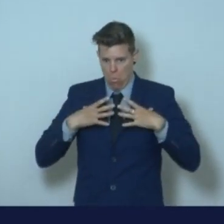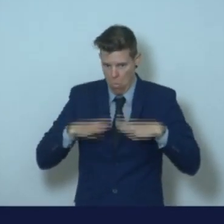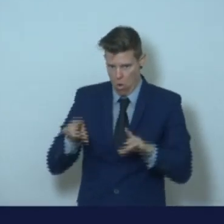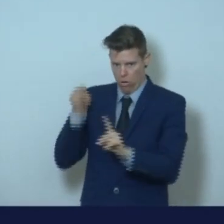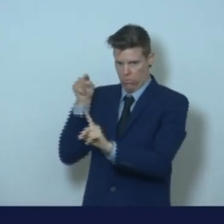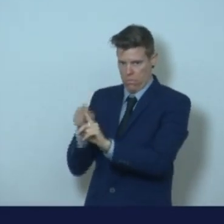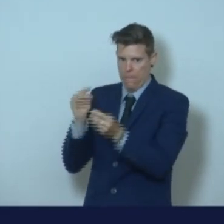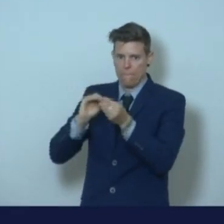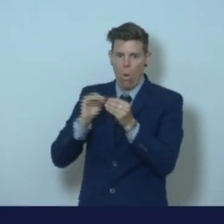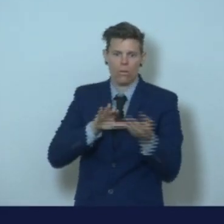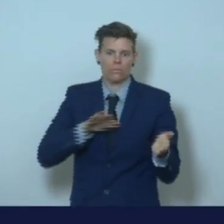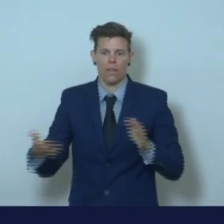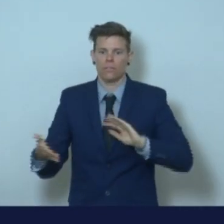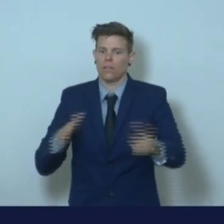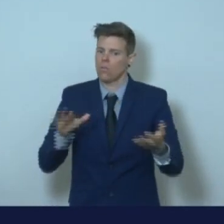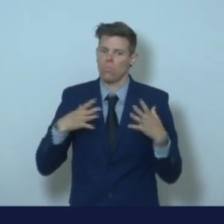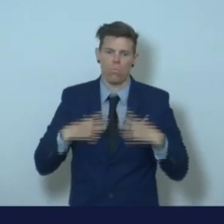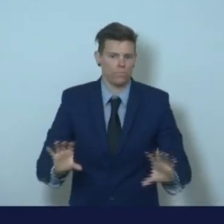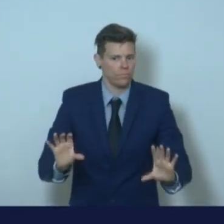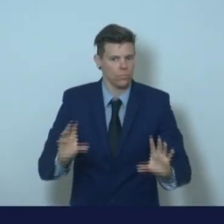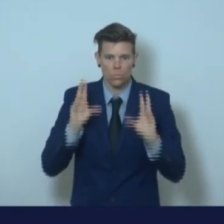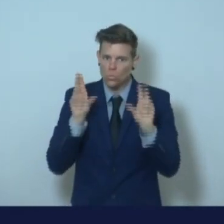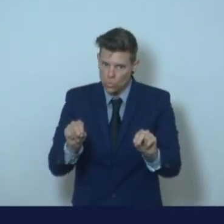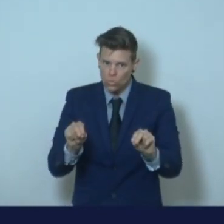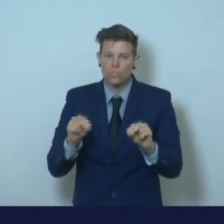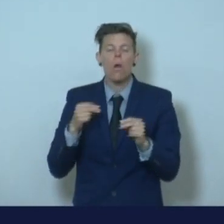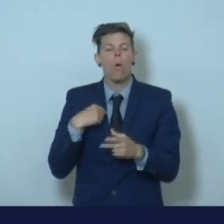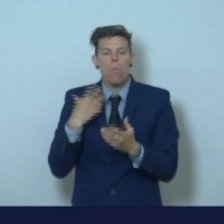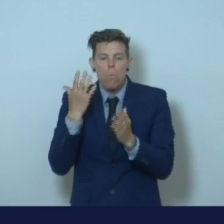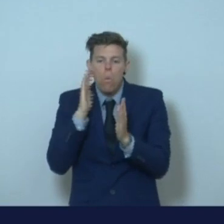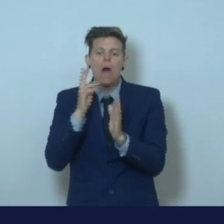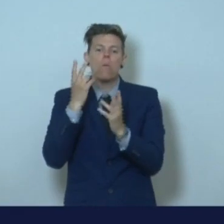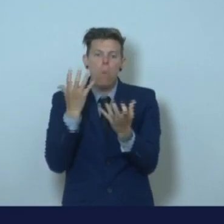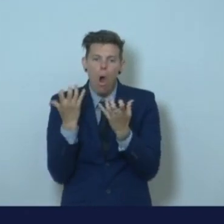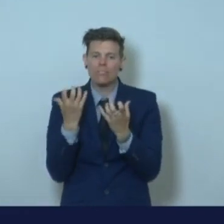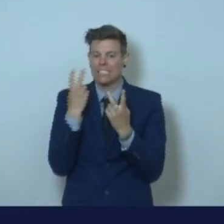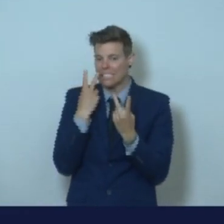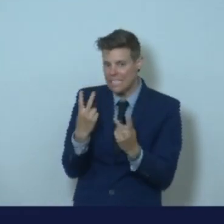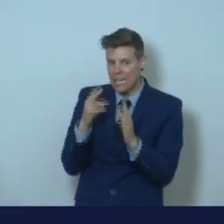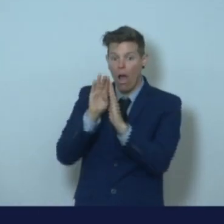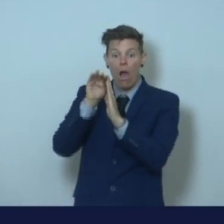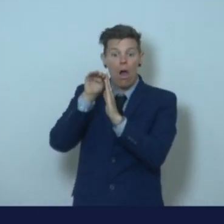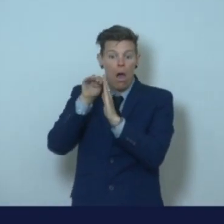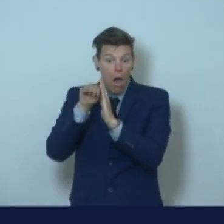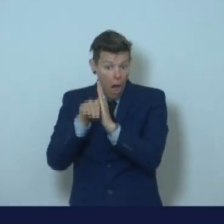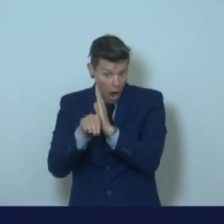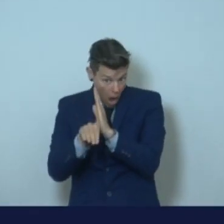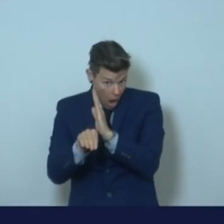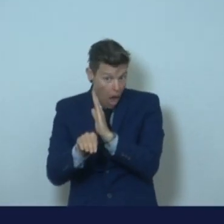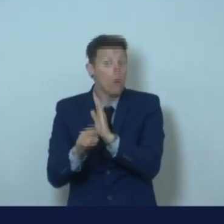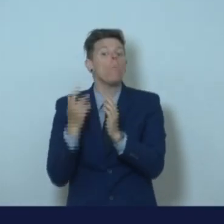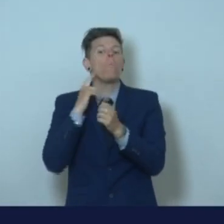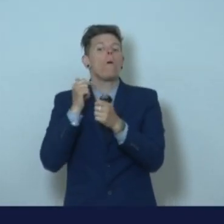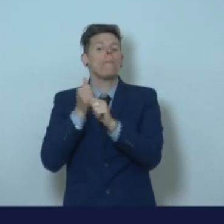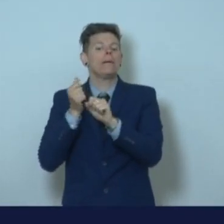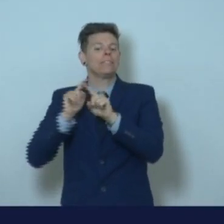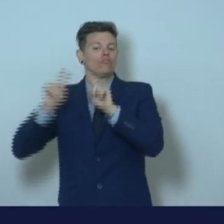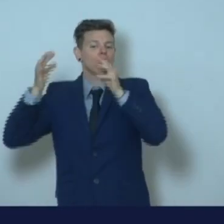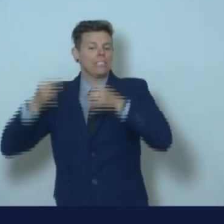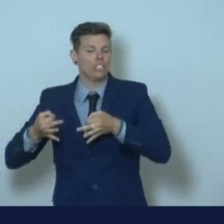hard here. Then maybe it goes down a little. We make a decision, it'll go up, and this is going to be our